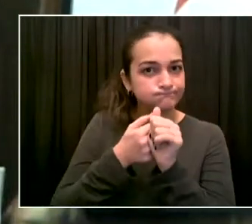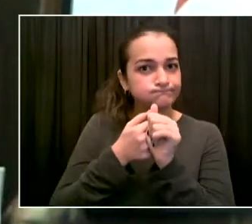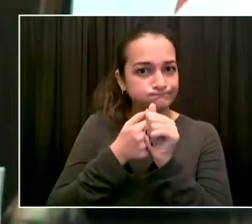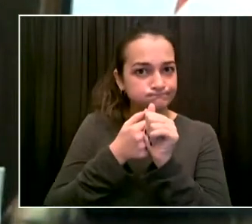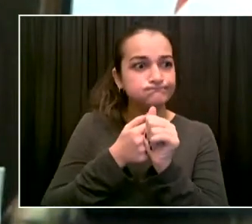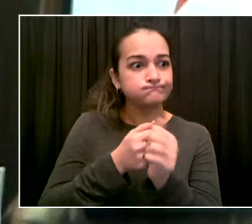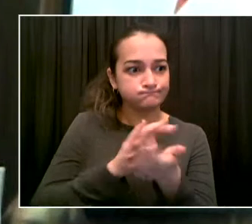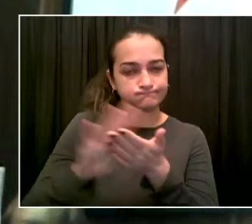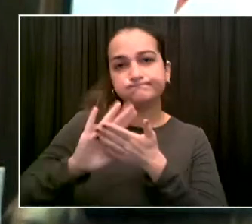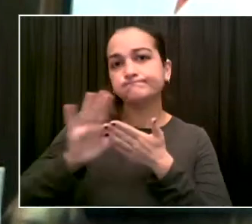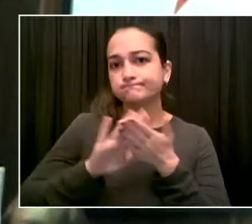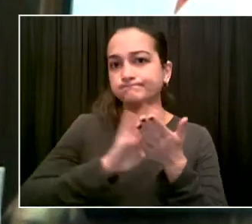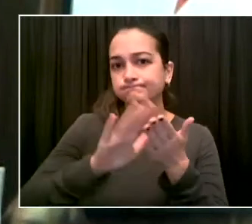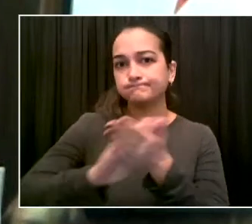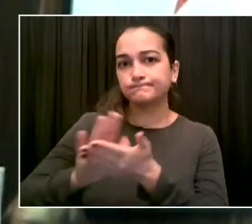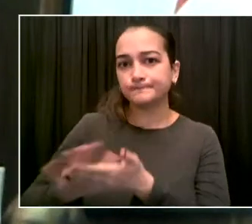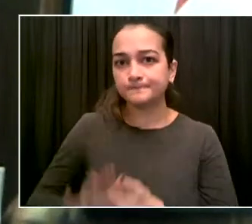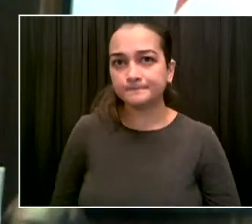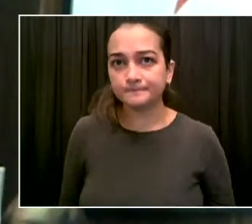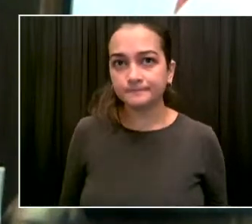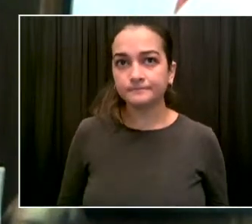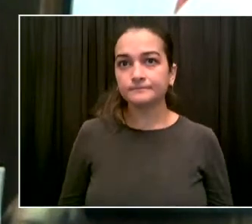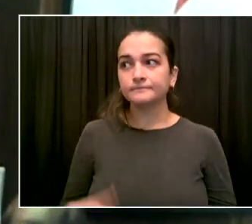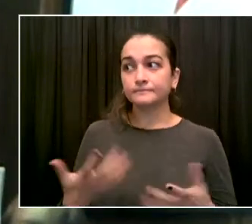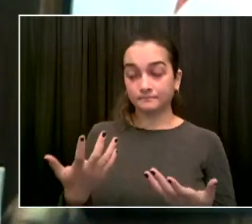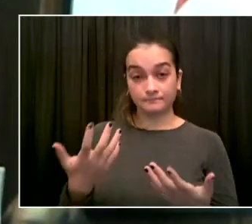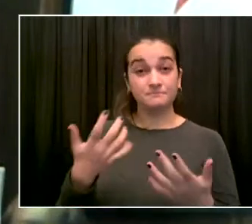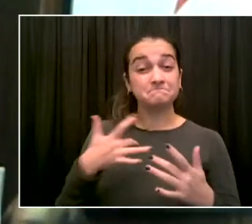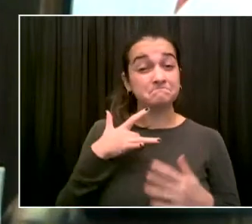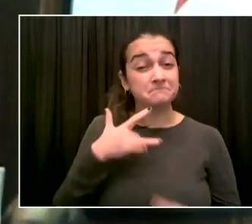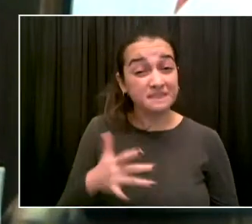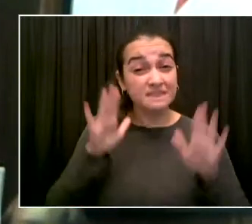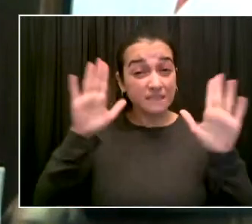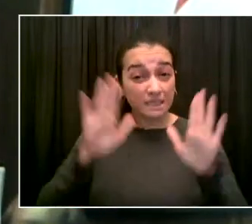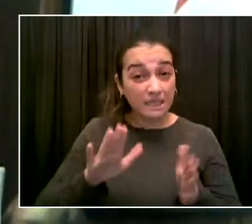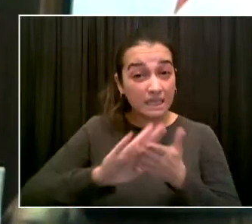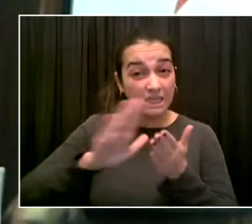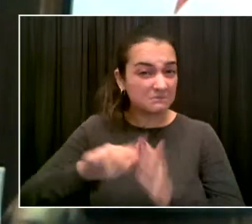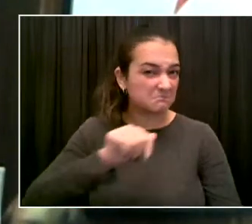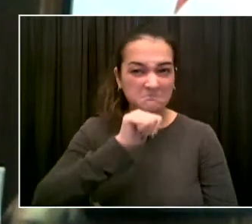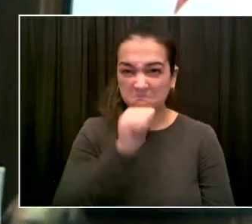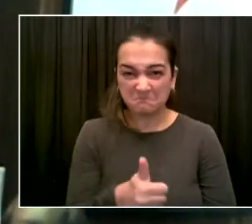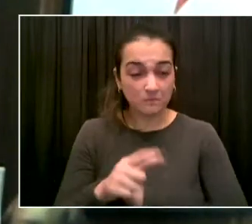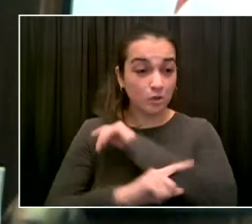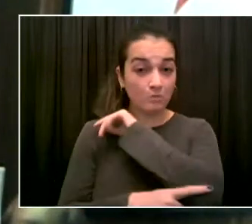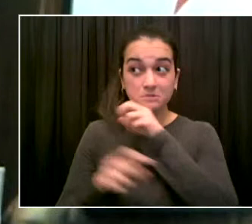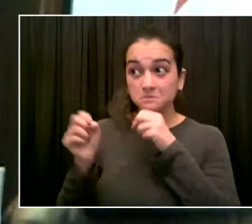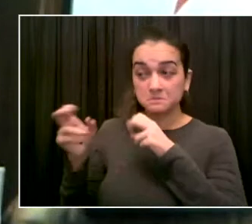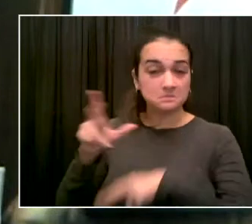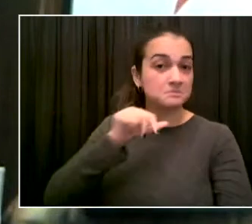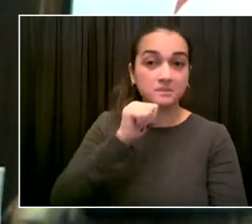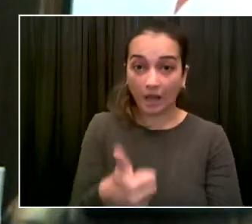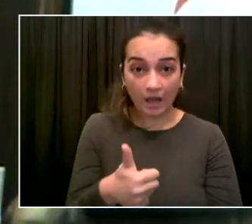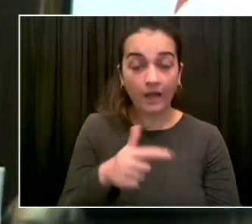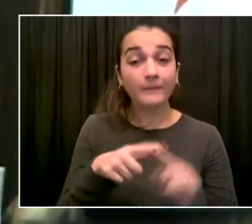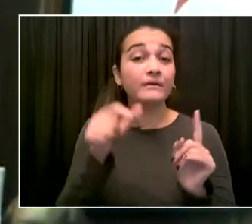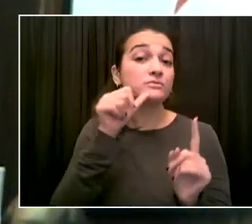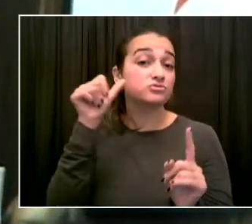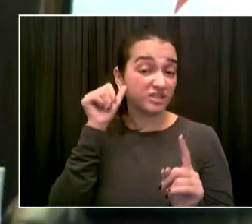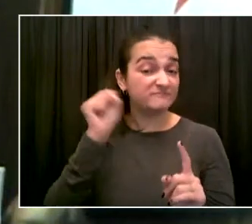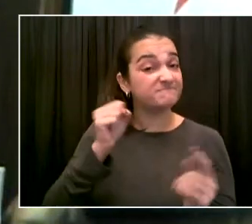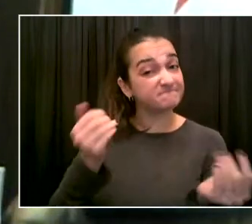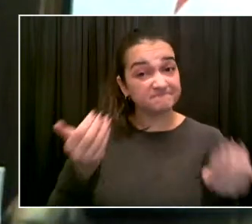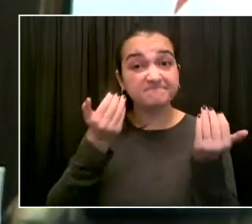as we push forward into this week, we've had a huge increase from the time the mandate was issued into now, up to a little over